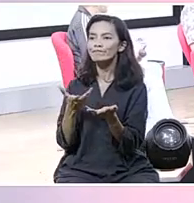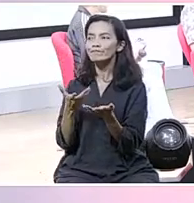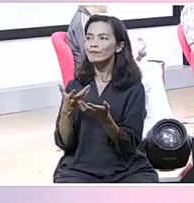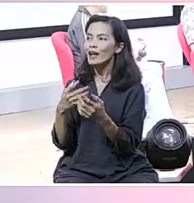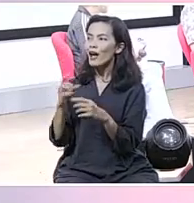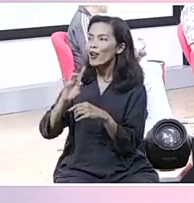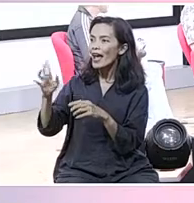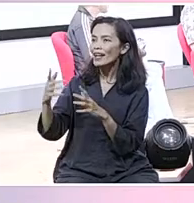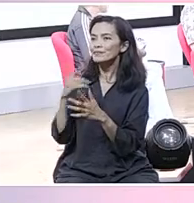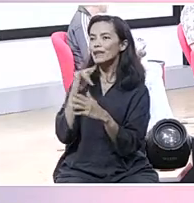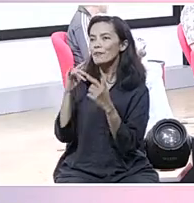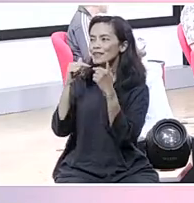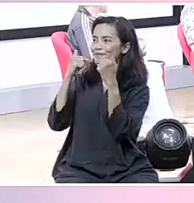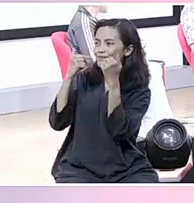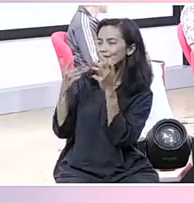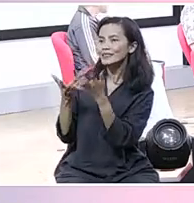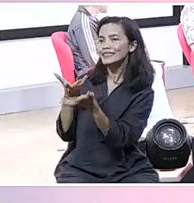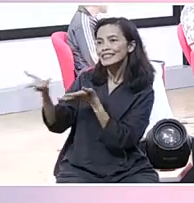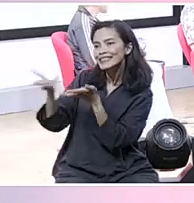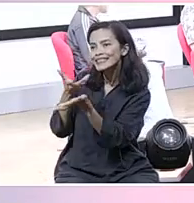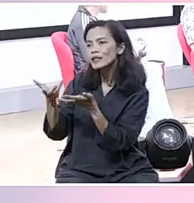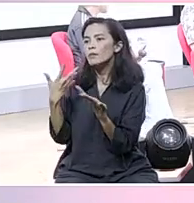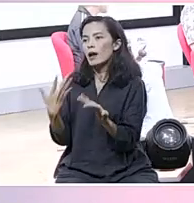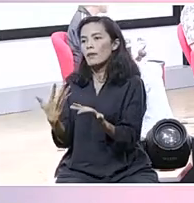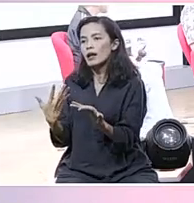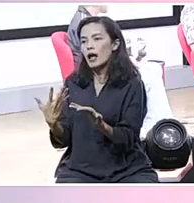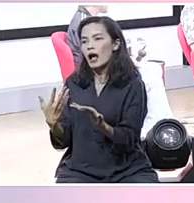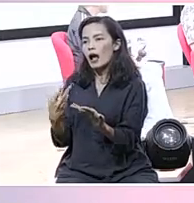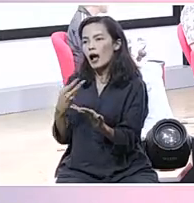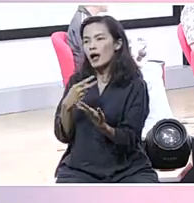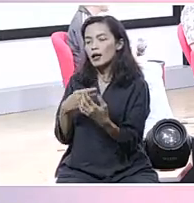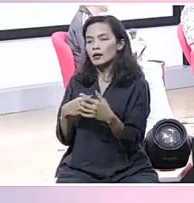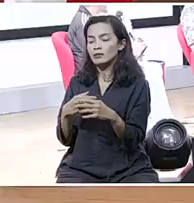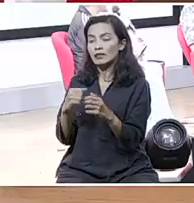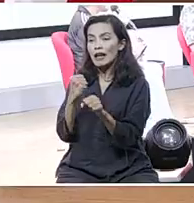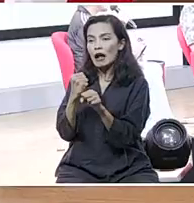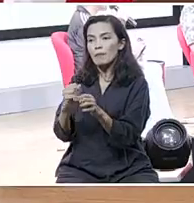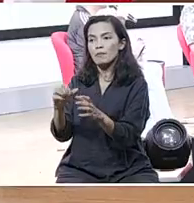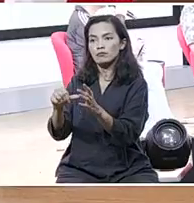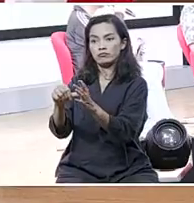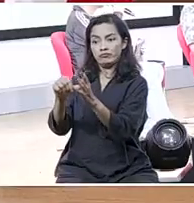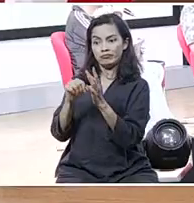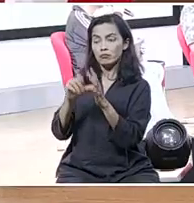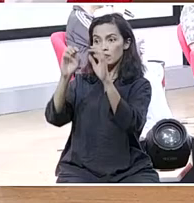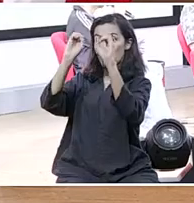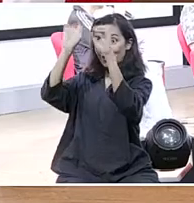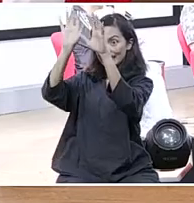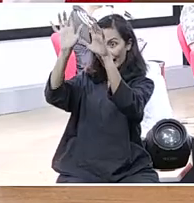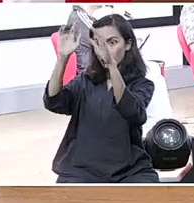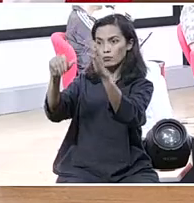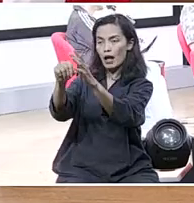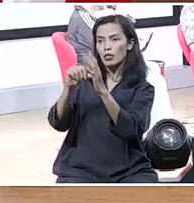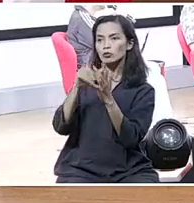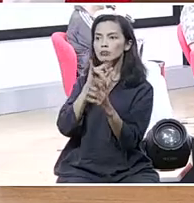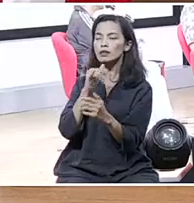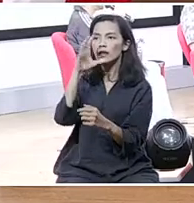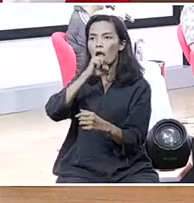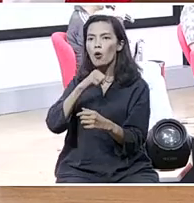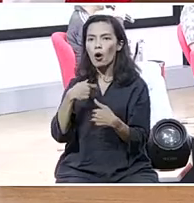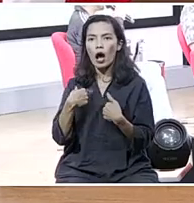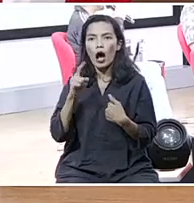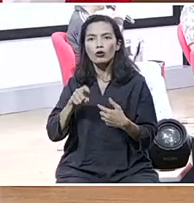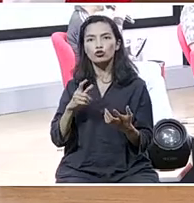basketball really has just shaped who I am and has allowed me to grow. So after professional basketball, what keeps you